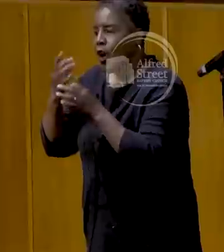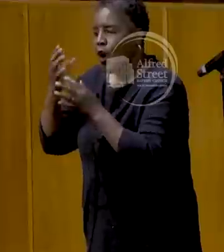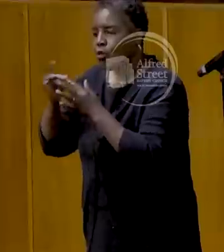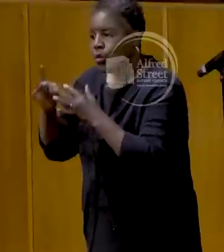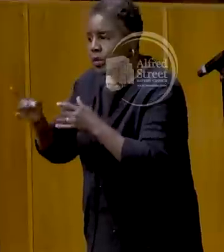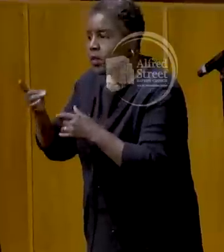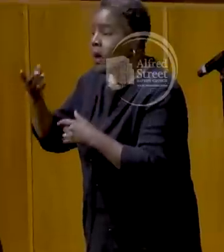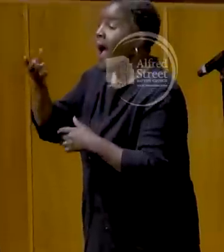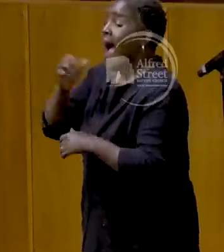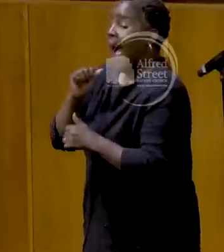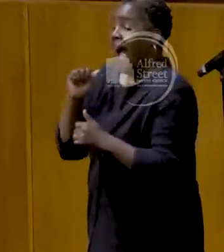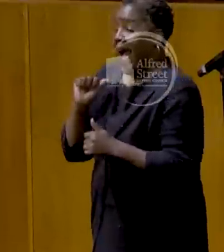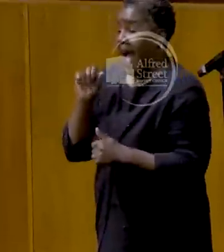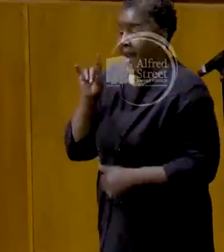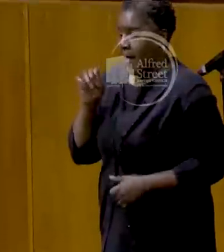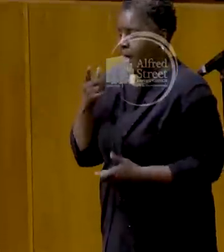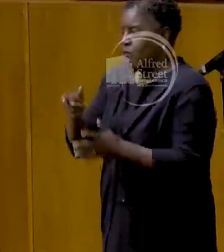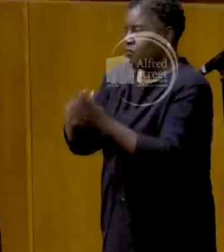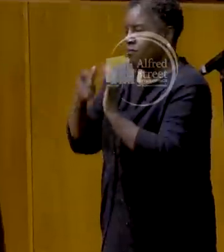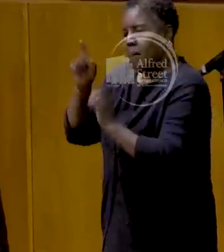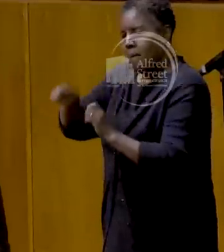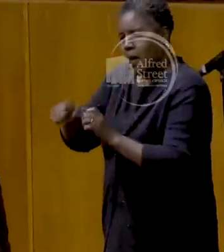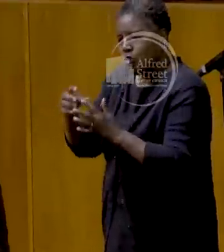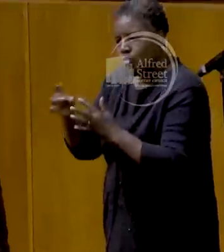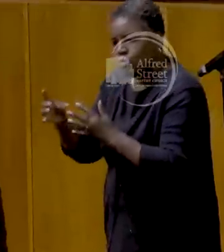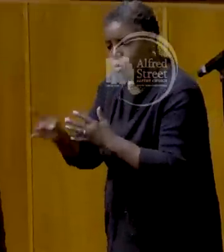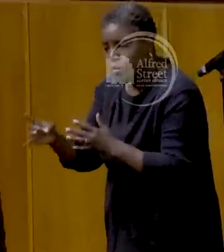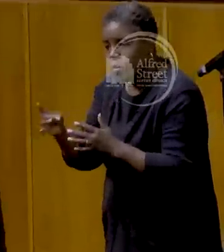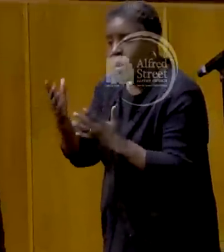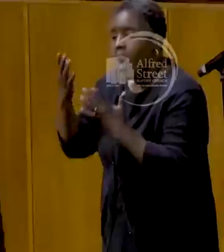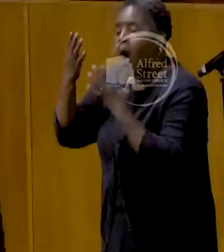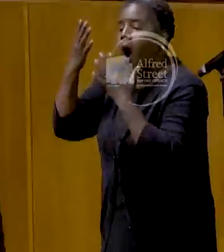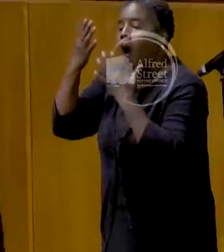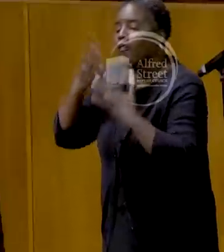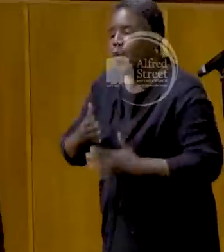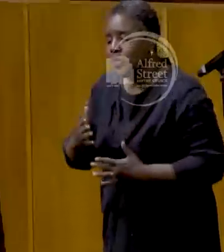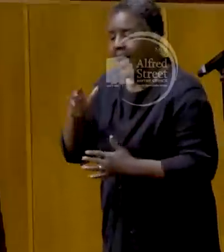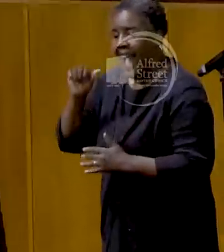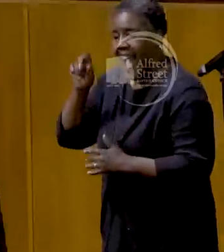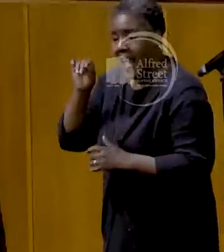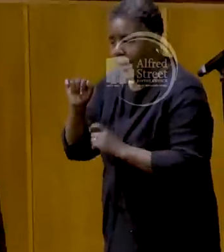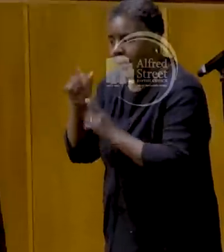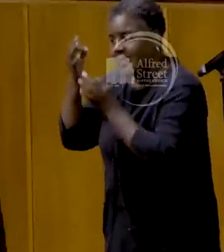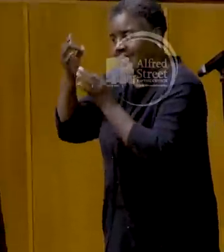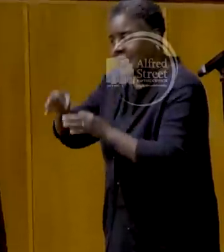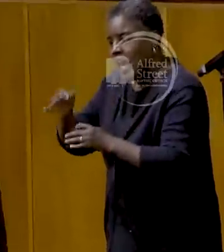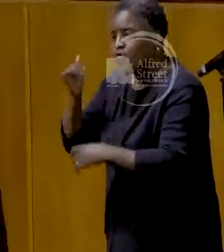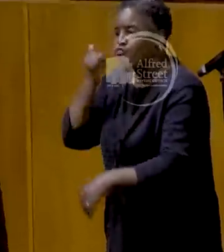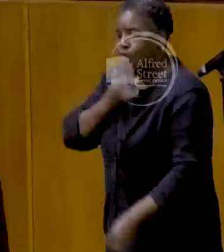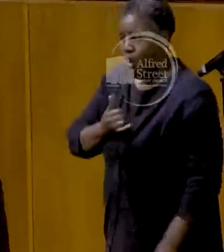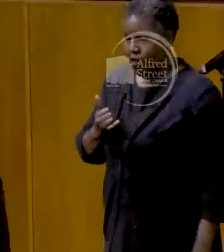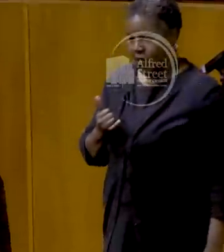Adam has to choose. And unfortunately, Adam chose wrong.